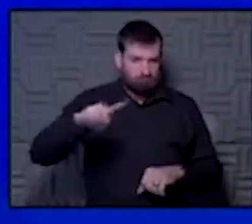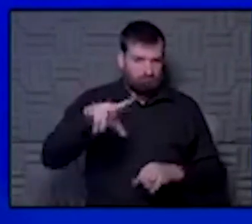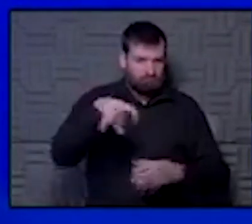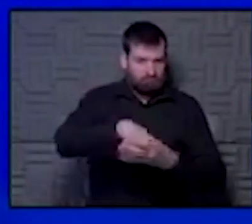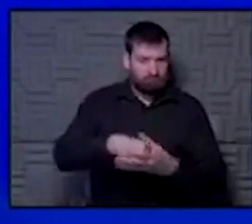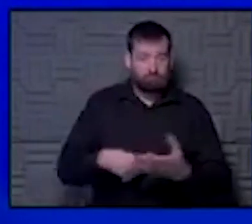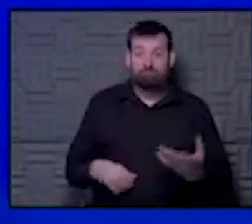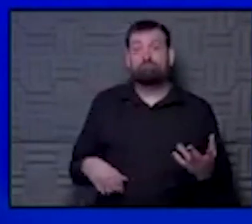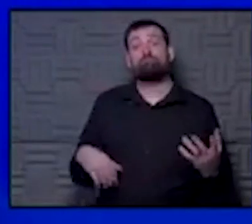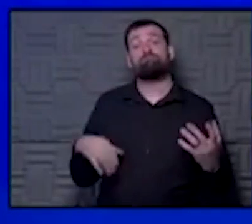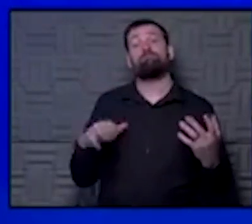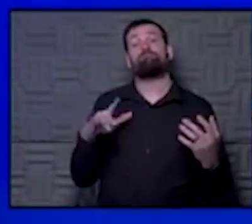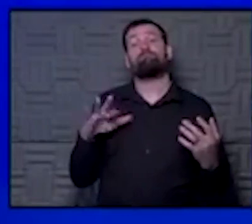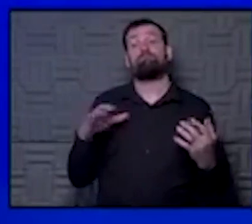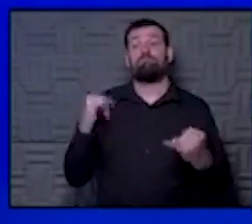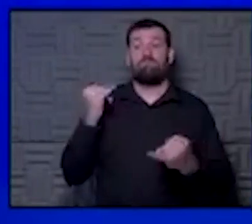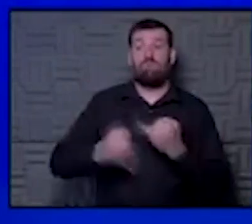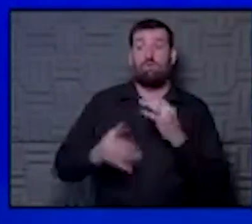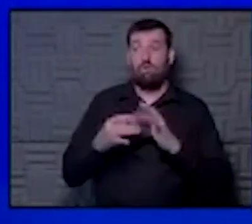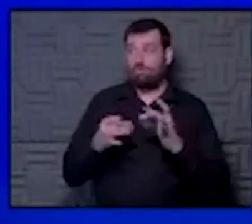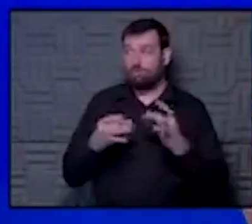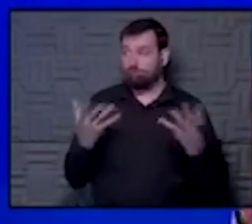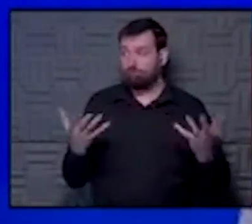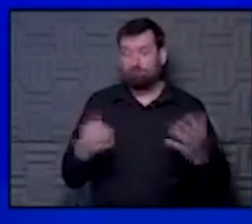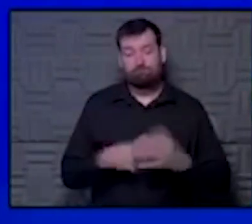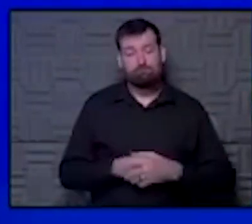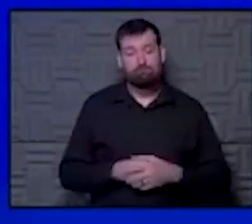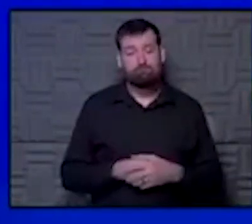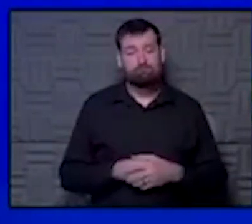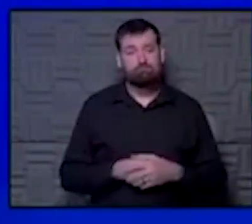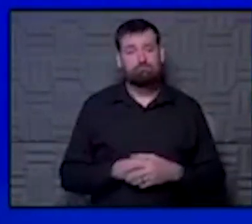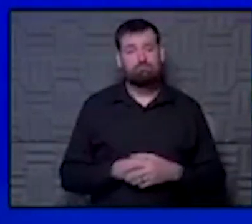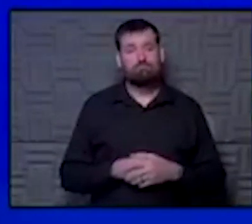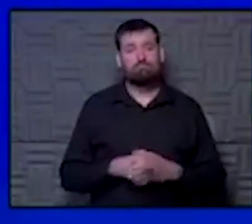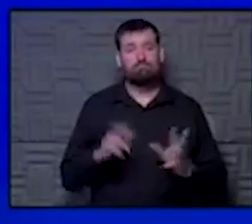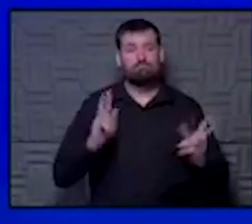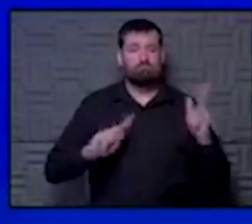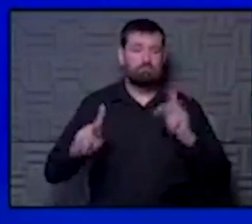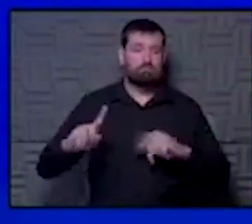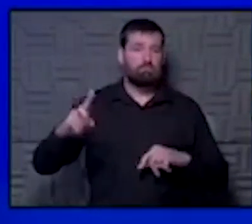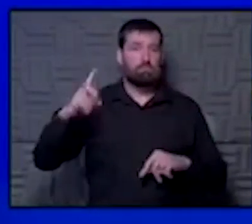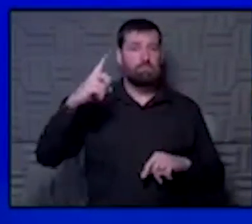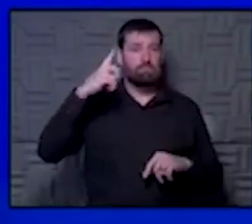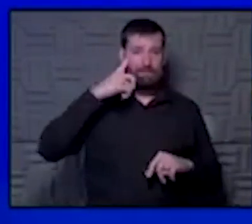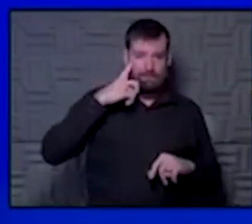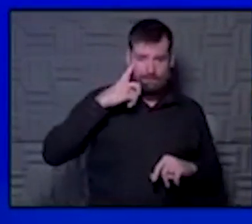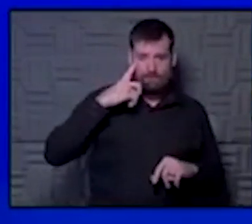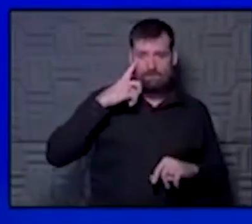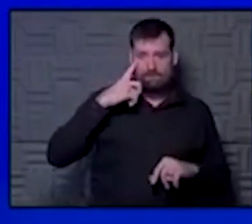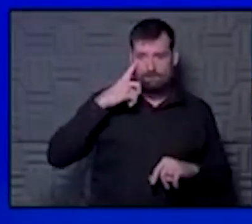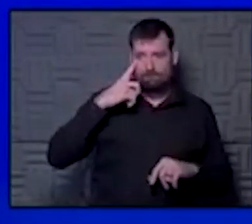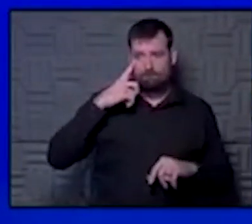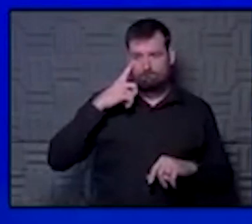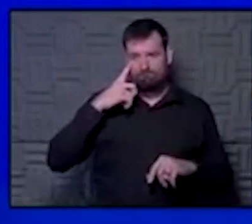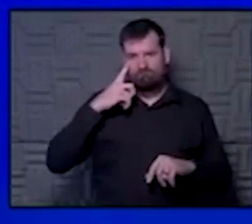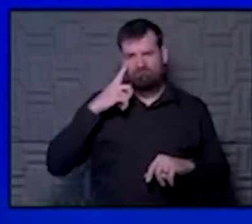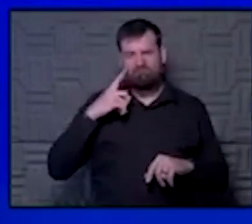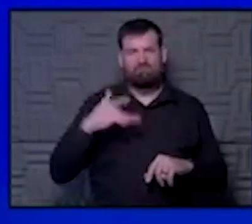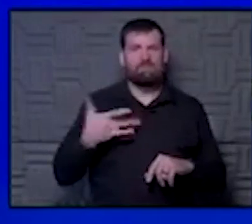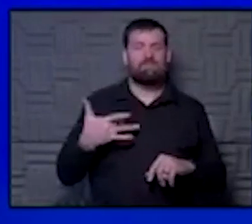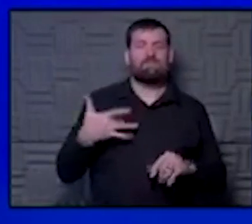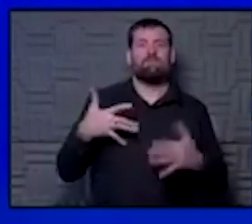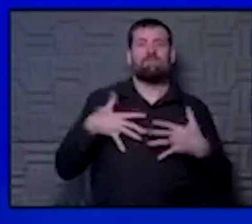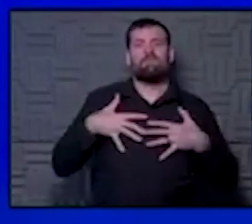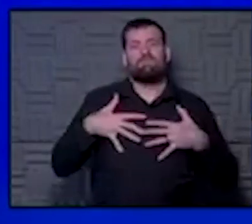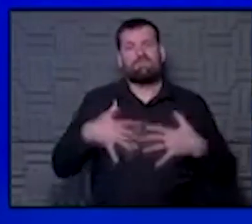of it. Final thoughts today. People are going to think that the things are a little darker. And